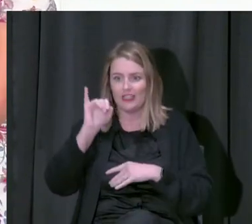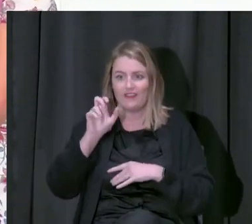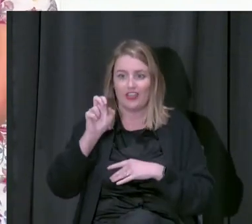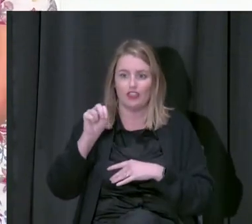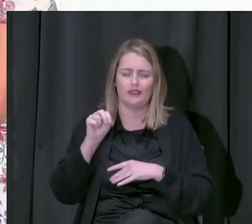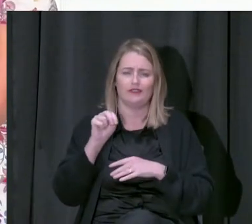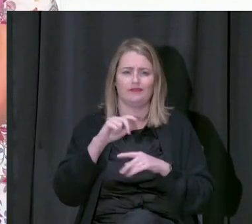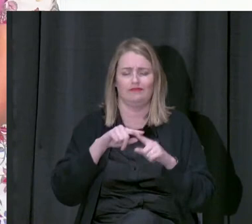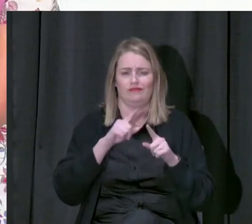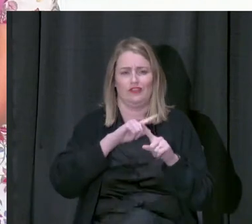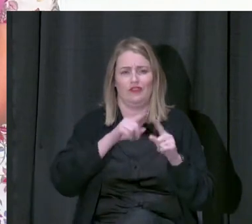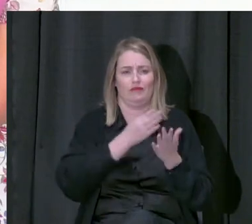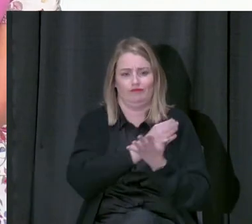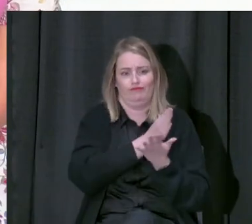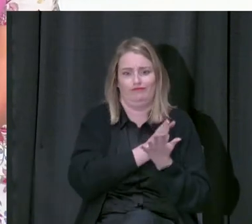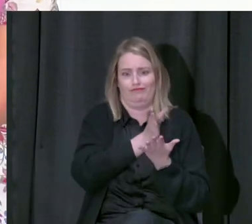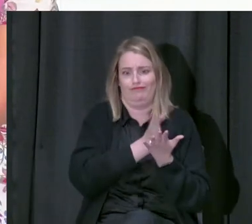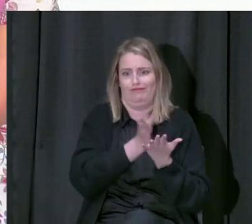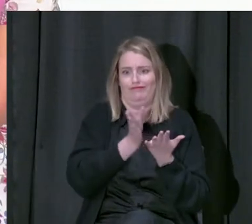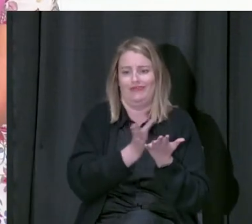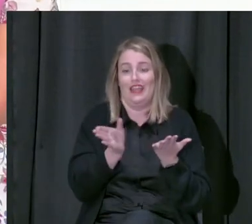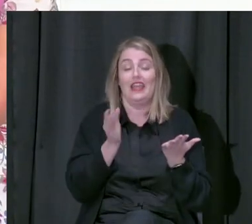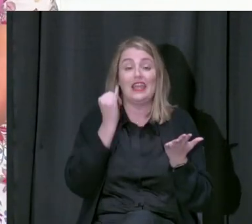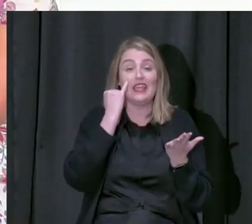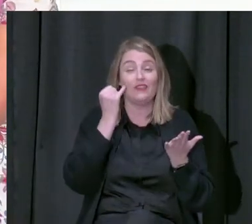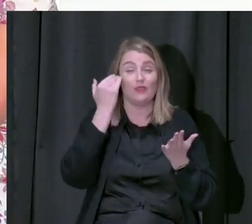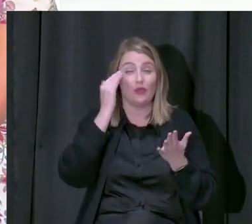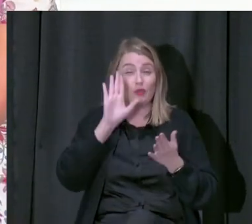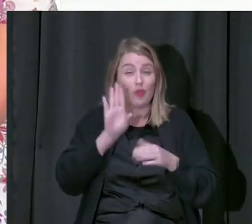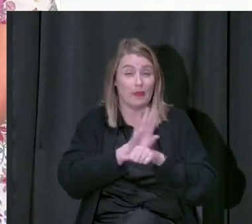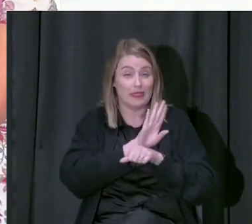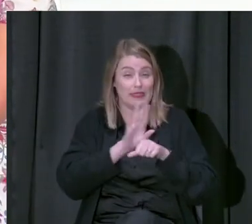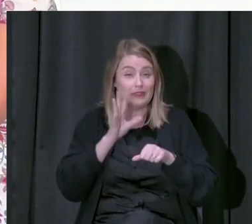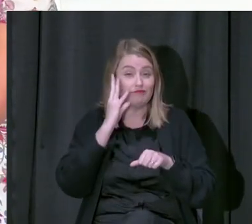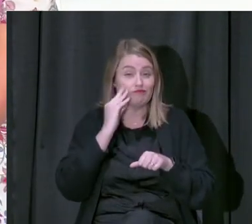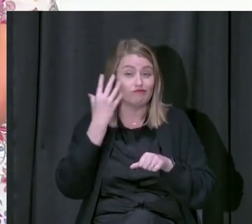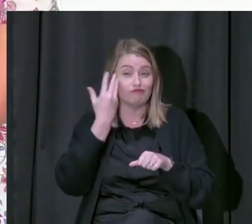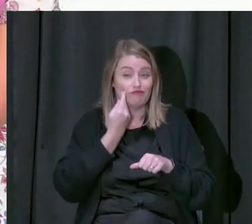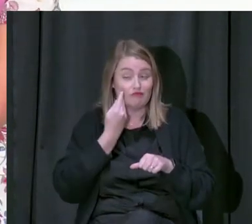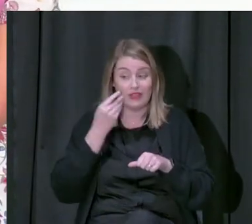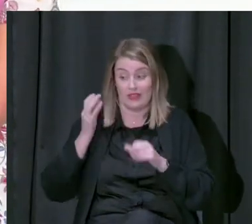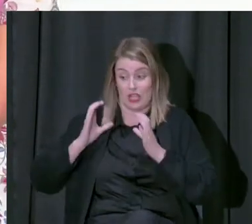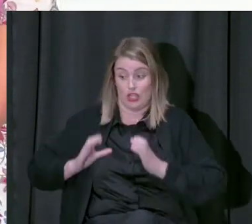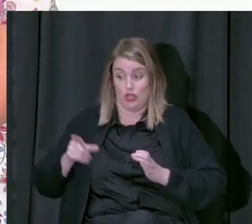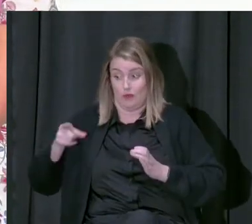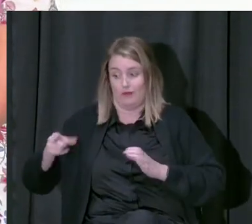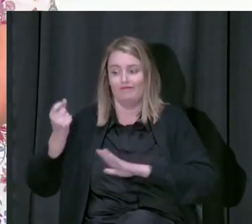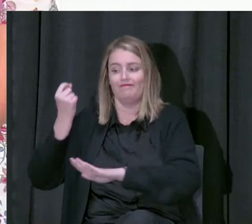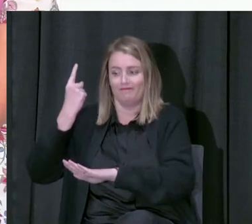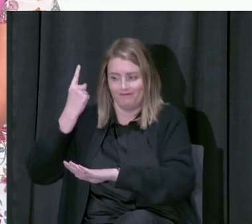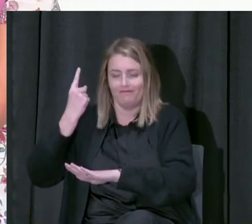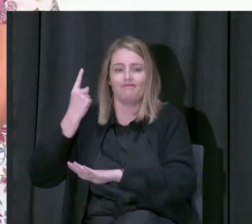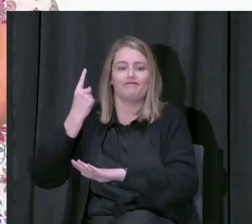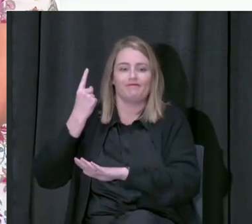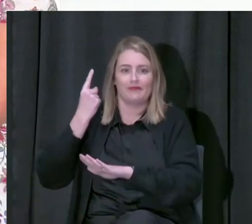But that's why it's really critical. If you know your business and you understand and the consumer and you're able to identify